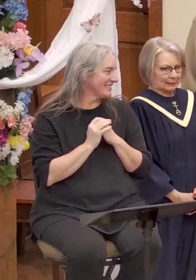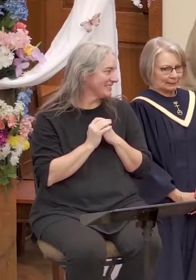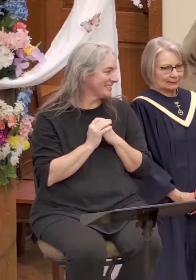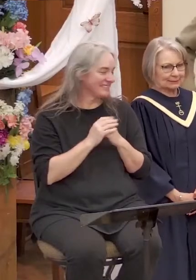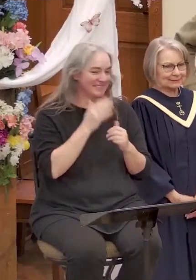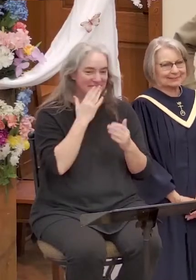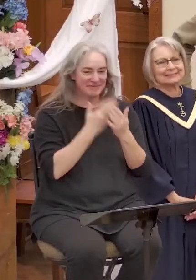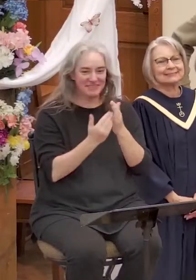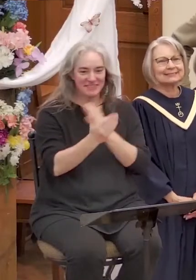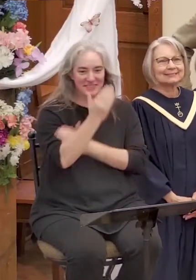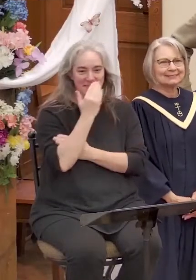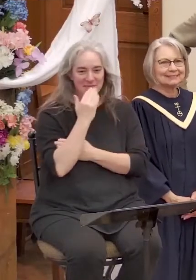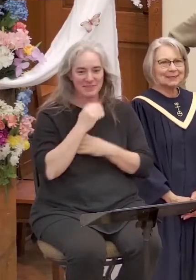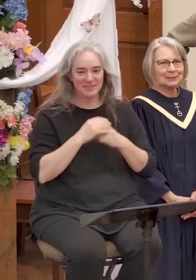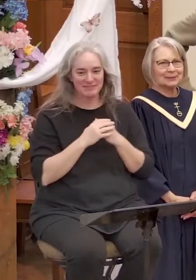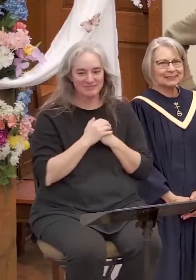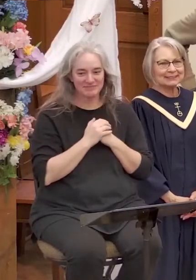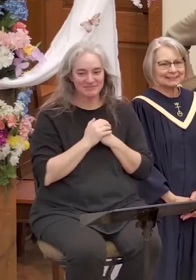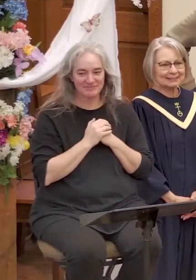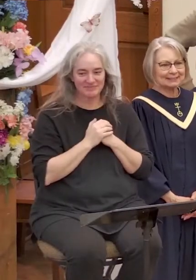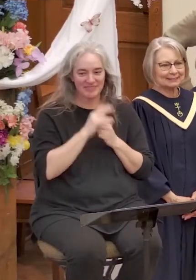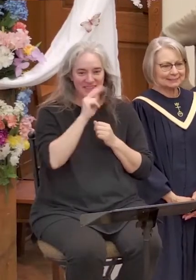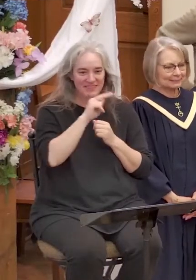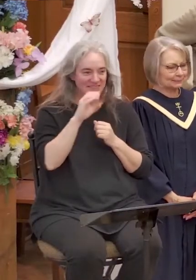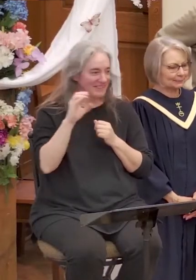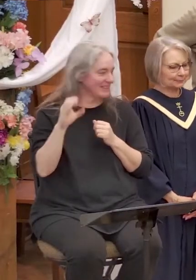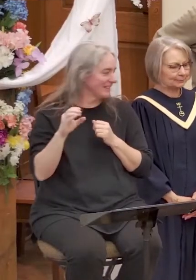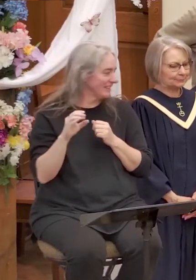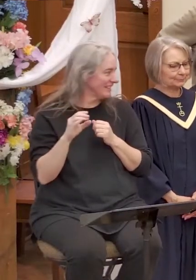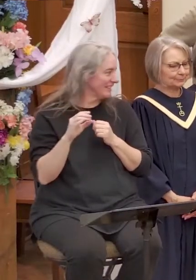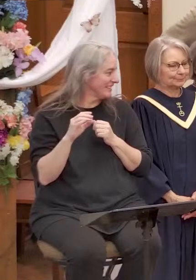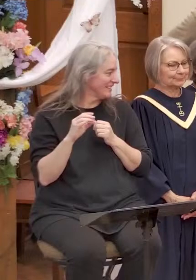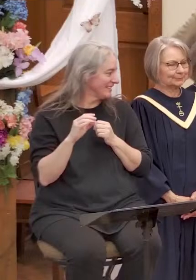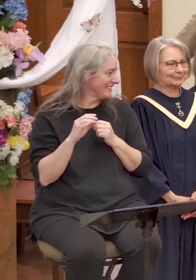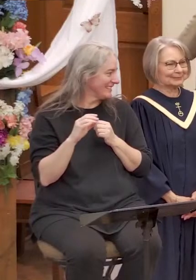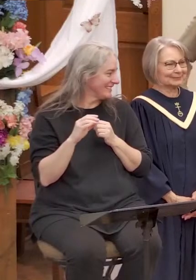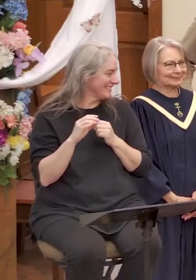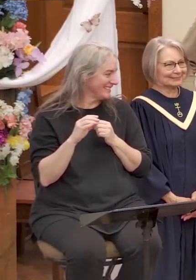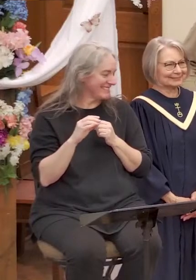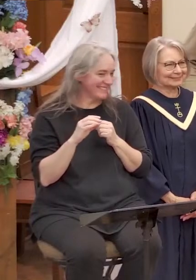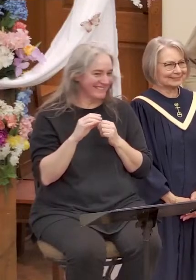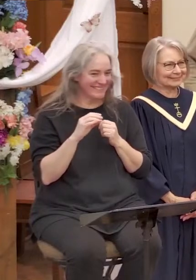Good morning. UCC. Drinking coffee every day. Oh,